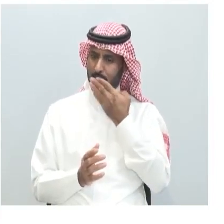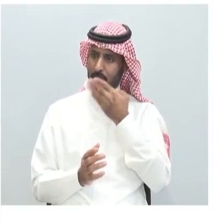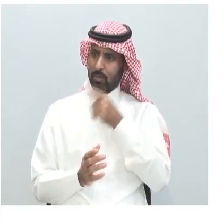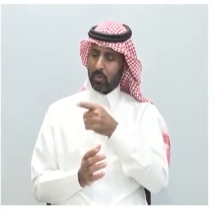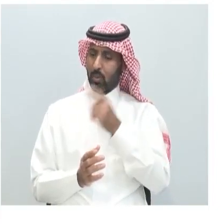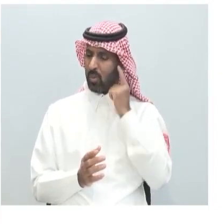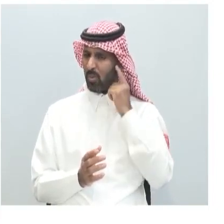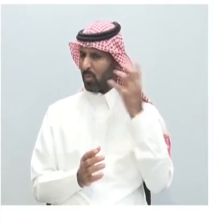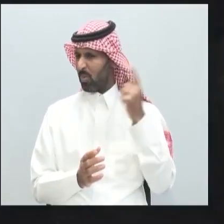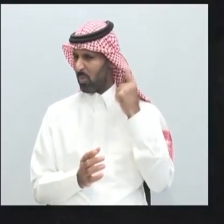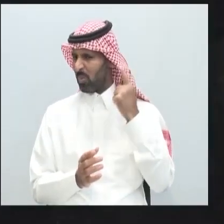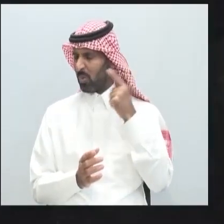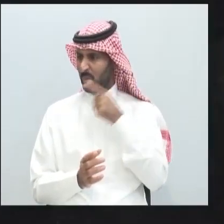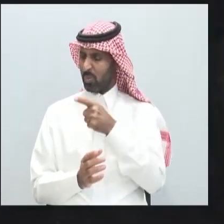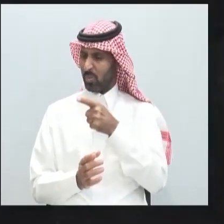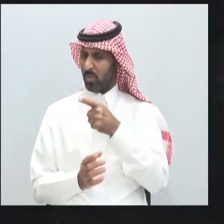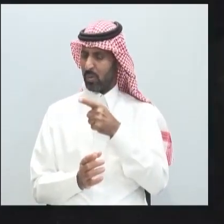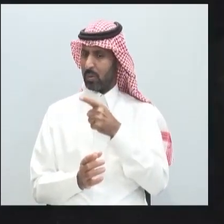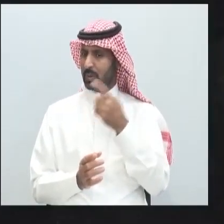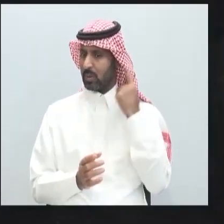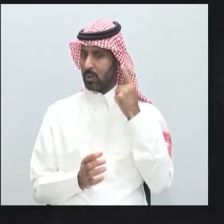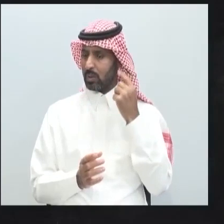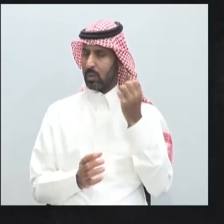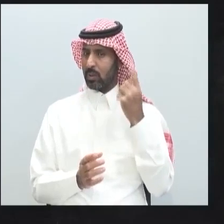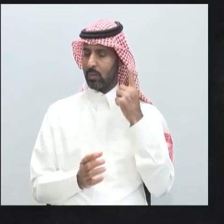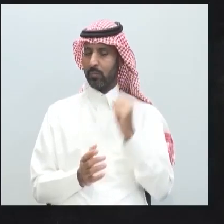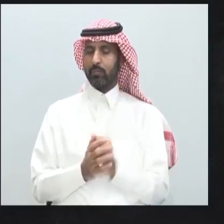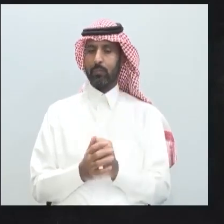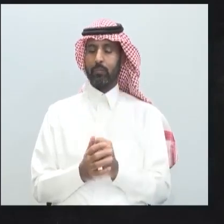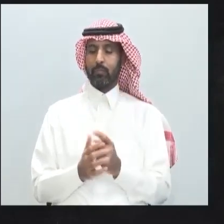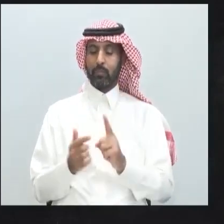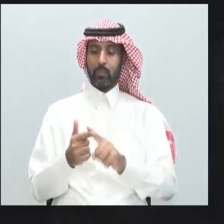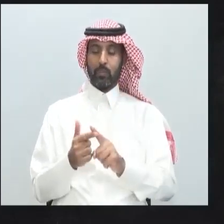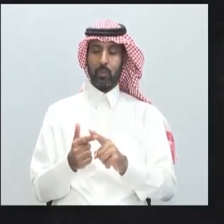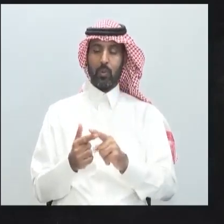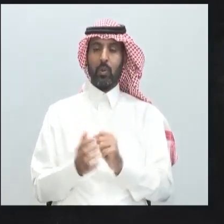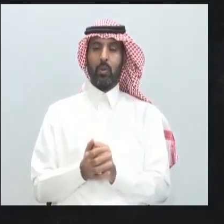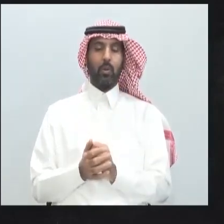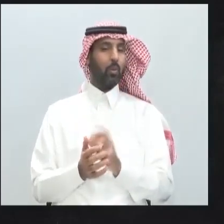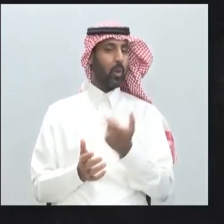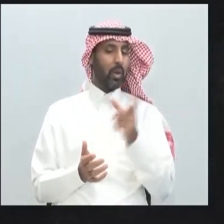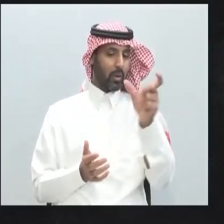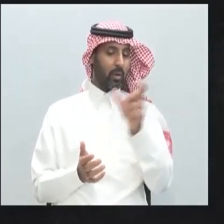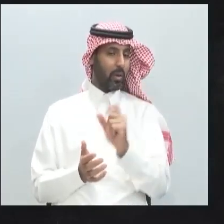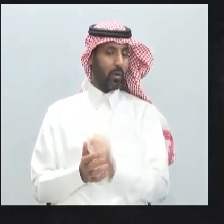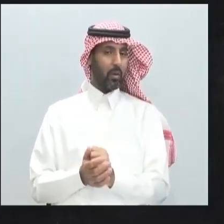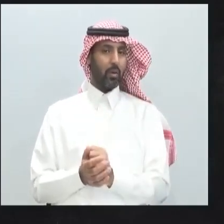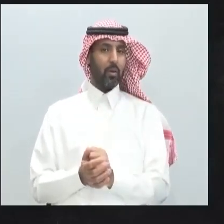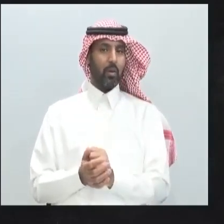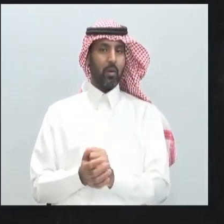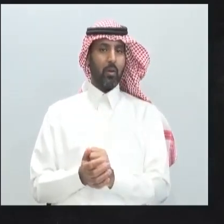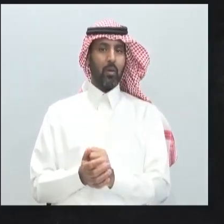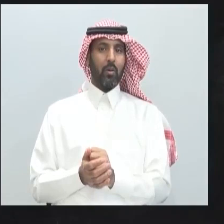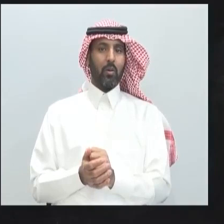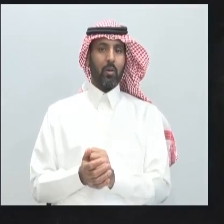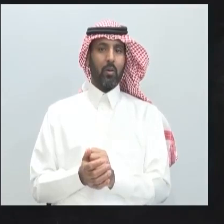someone is shushing here. Shh, you're noisy, and two. So where do we put the